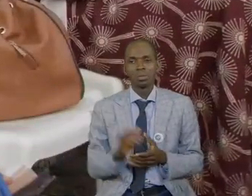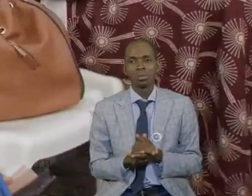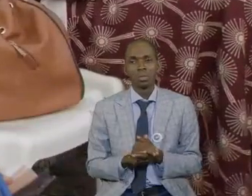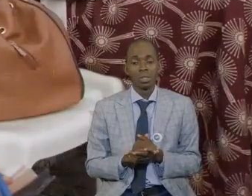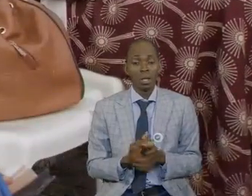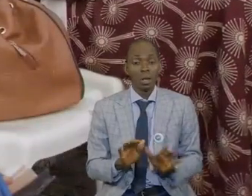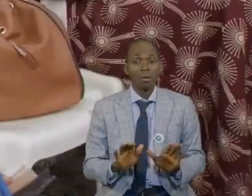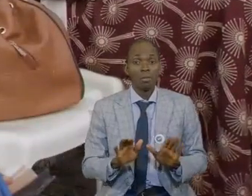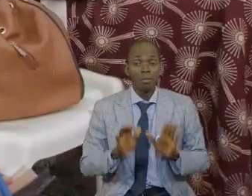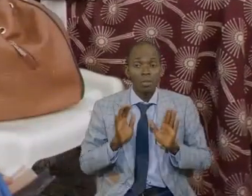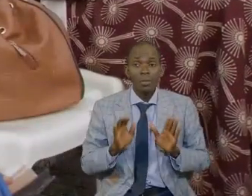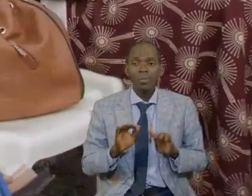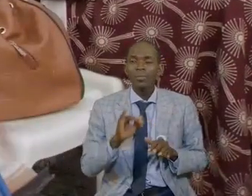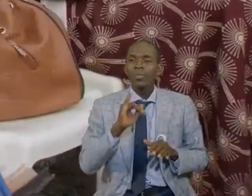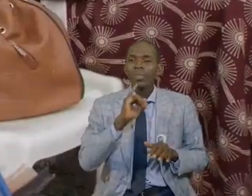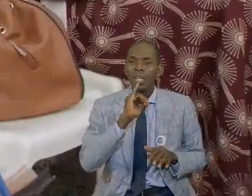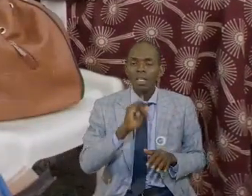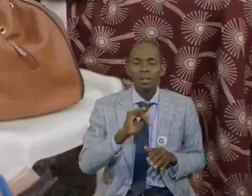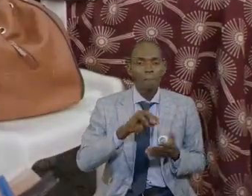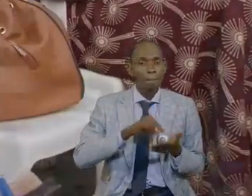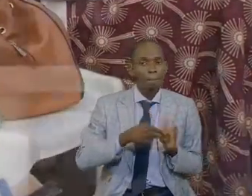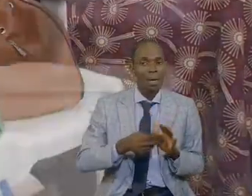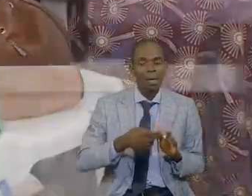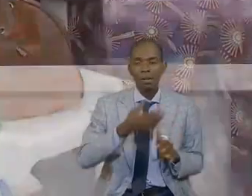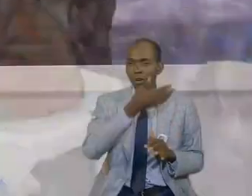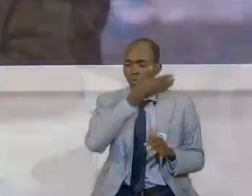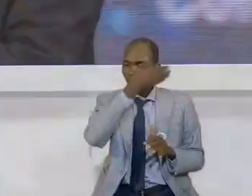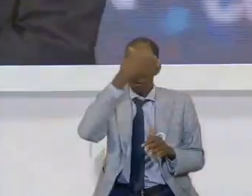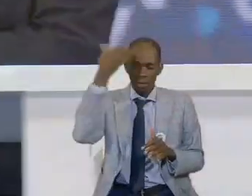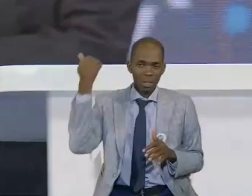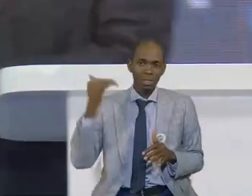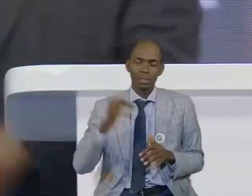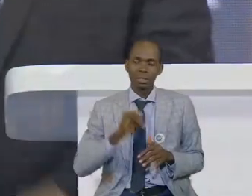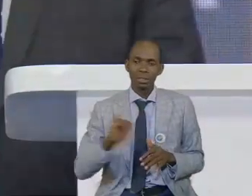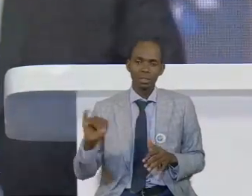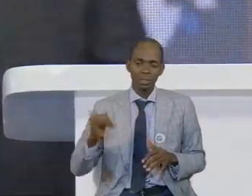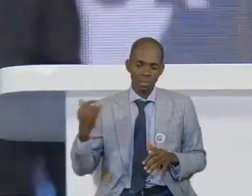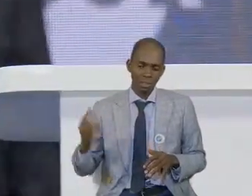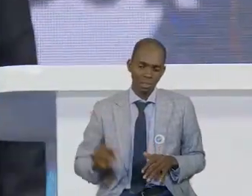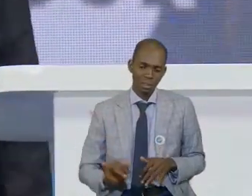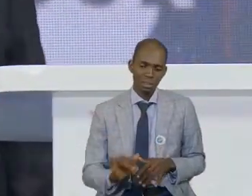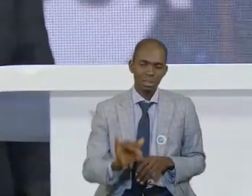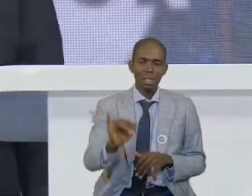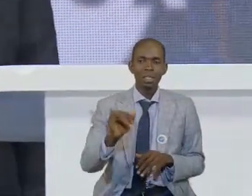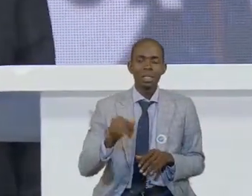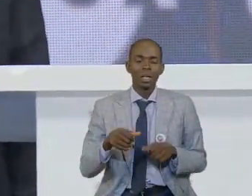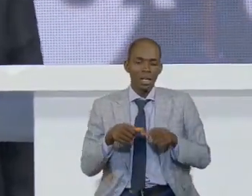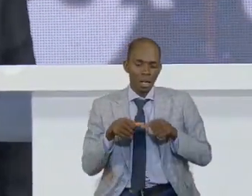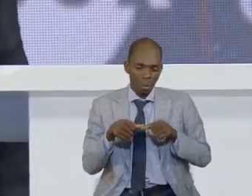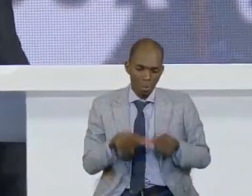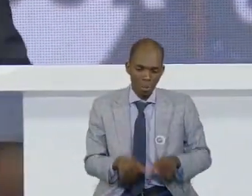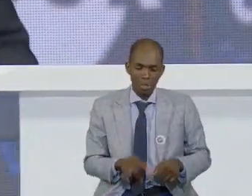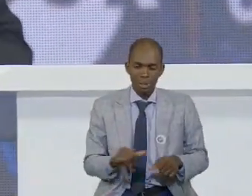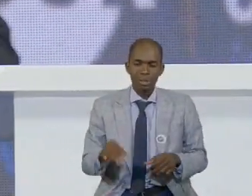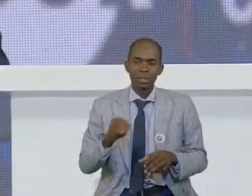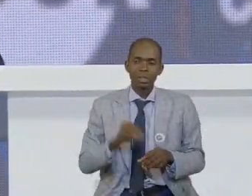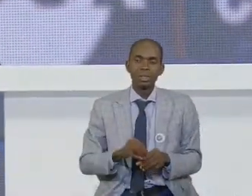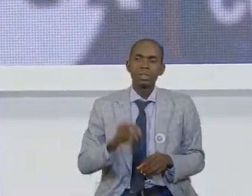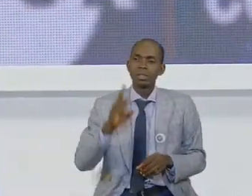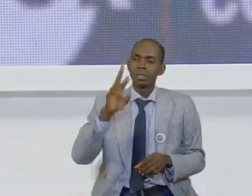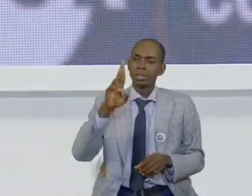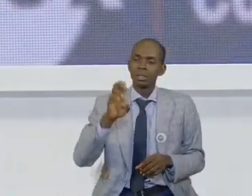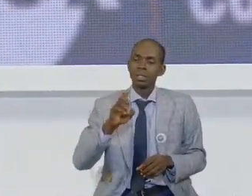is forgetting eternal abiding reassurances.